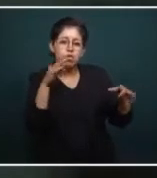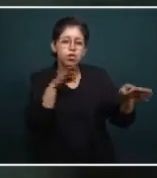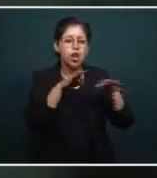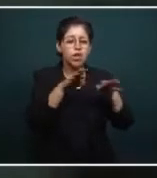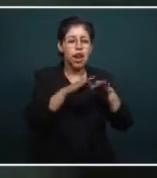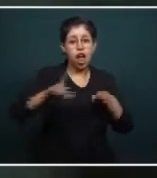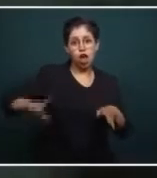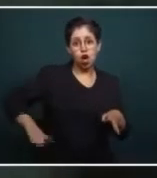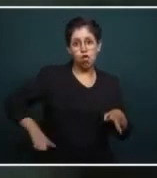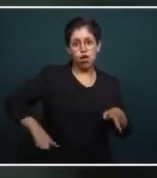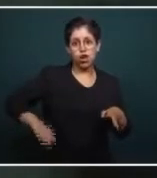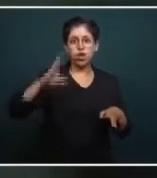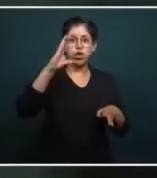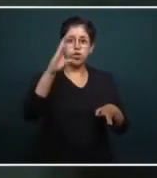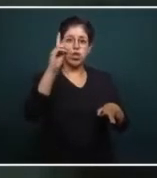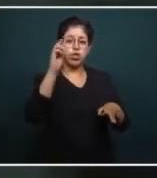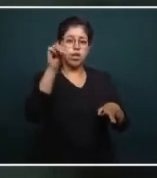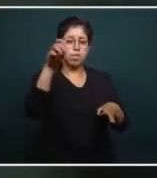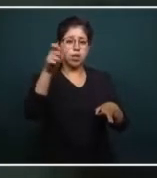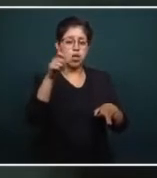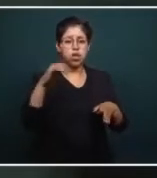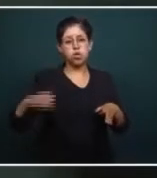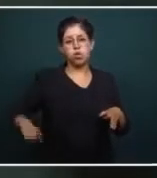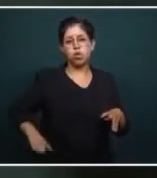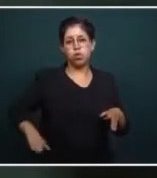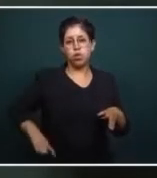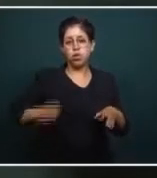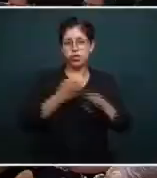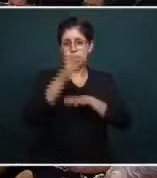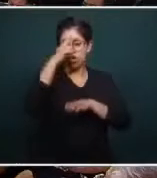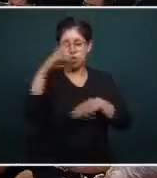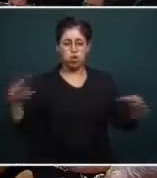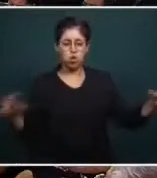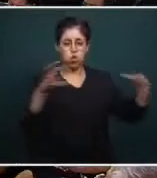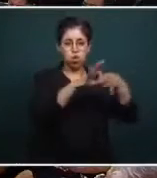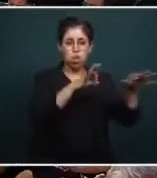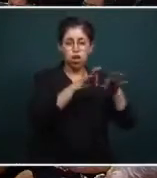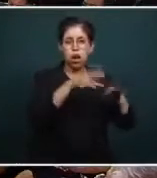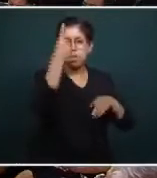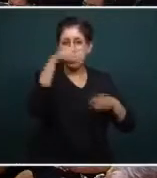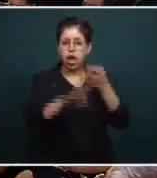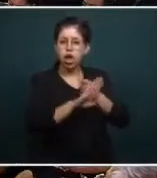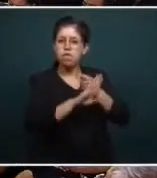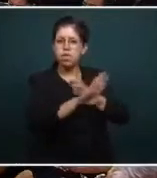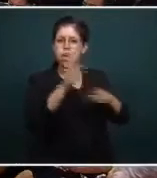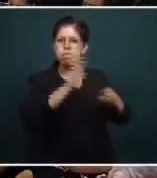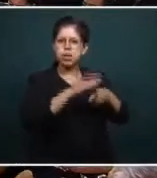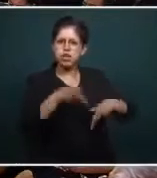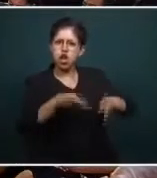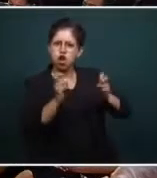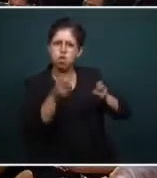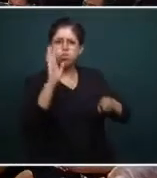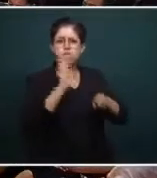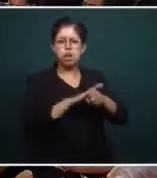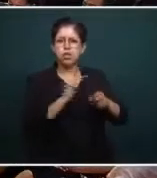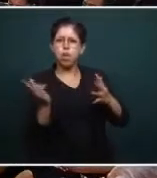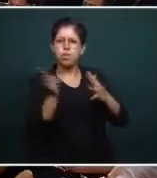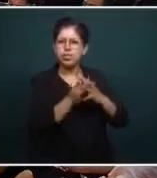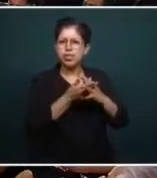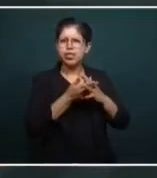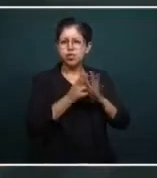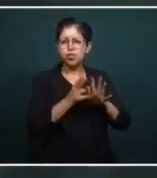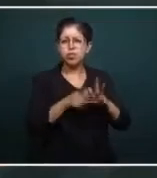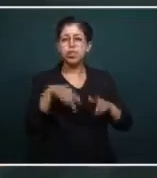of Mexico. We're also trying to get personnel in the center of Mexico, and